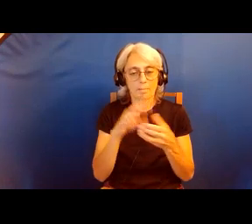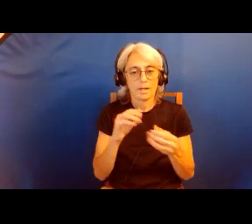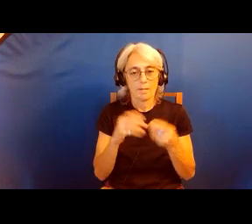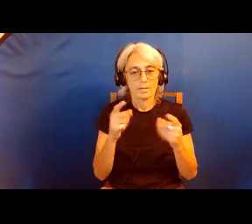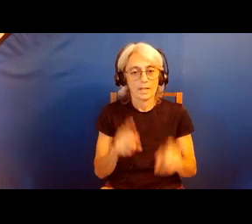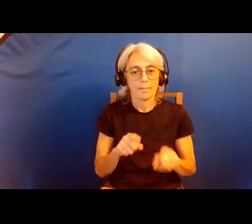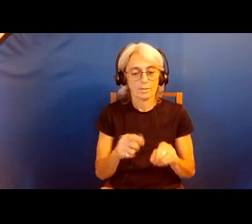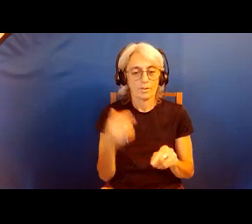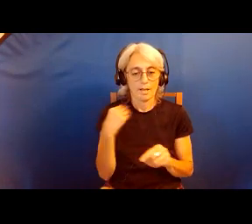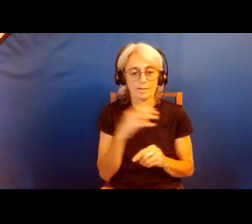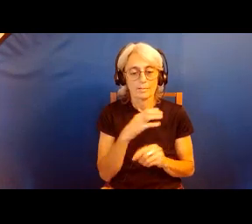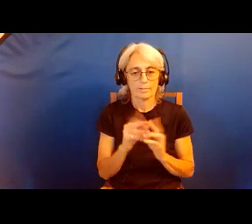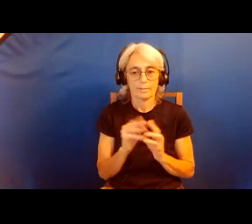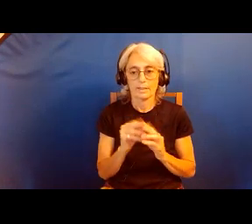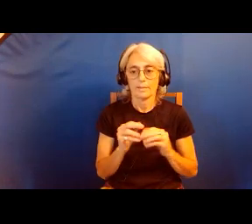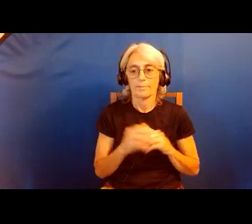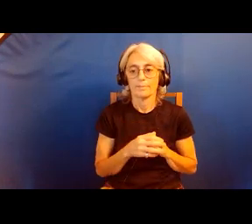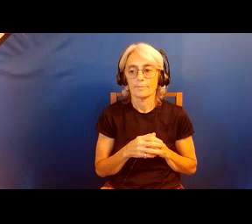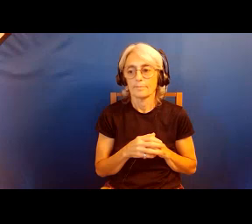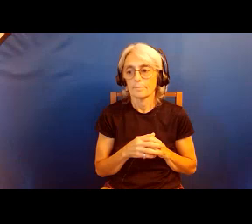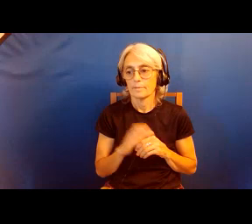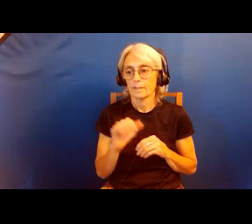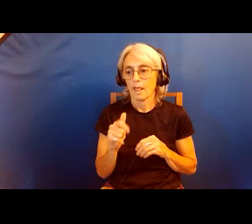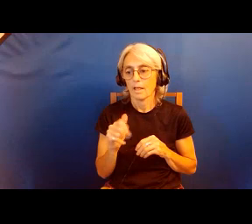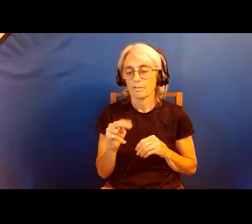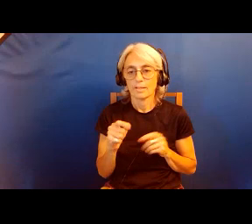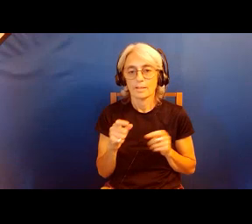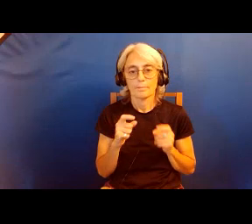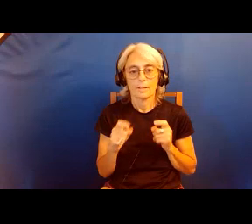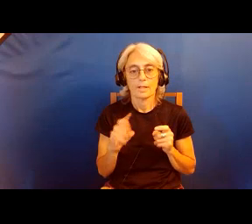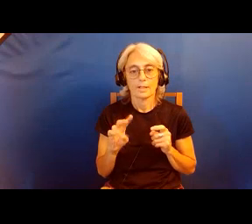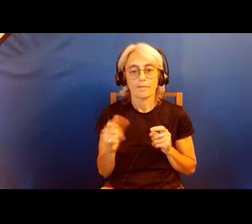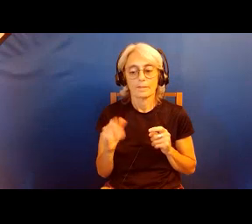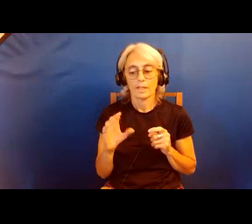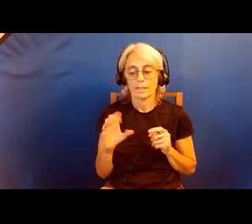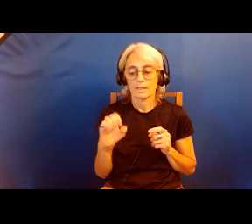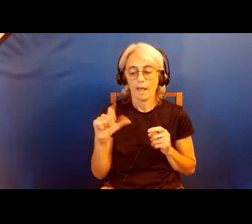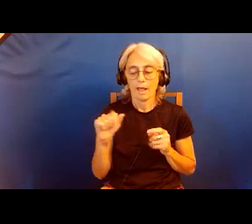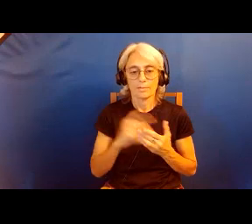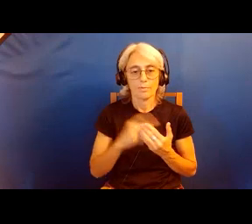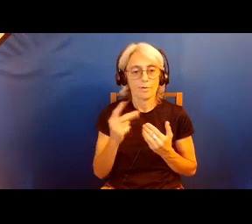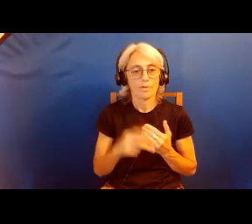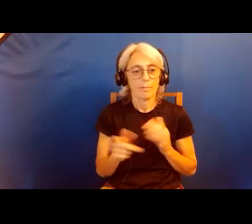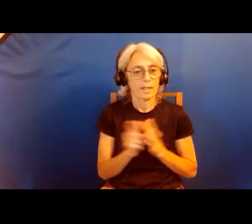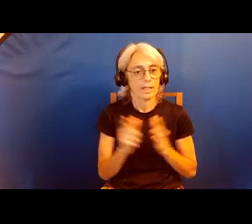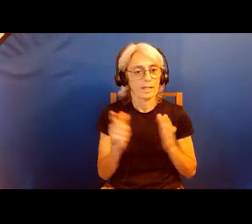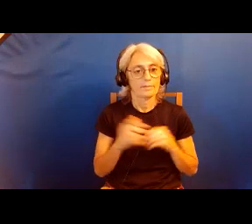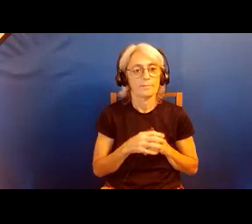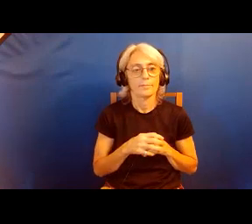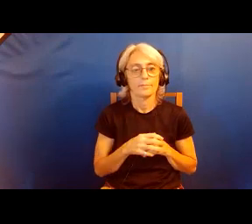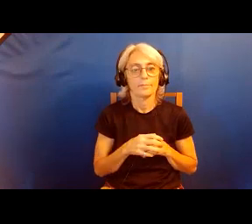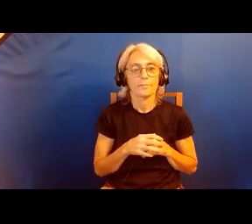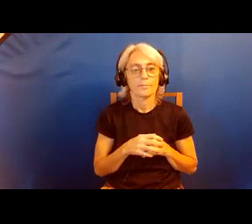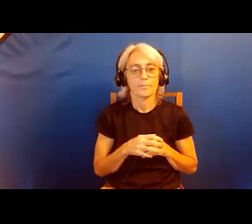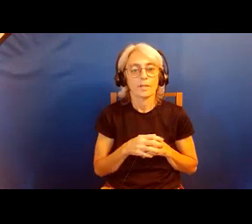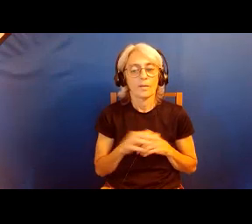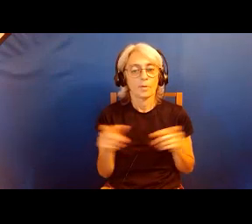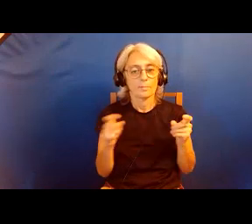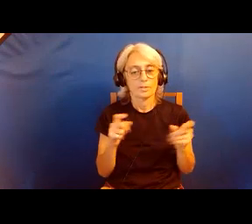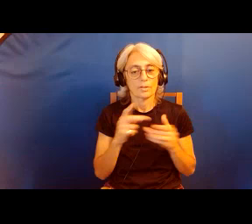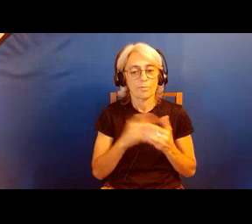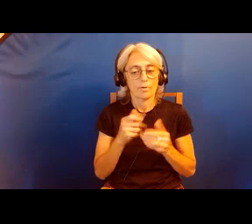meeting claiming that Caltrans is managing the 710 sales program illegally. Caltrans is administering the program in accordance with